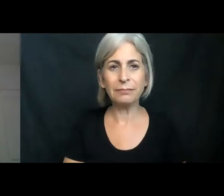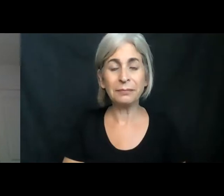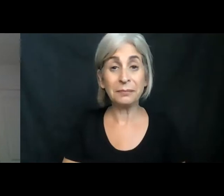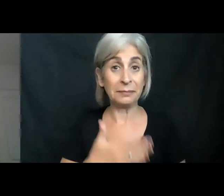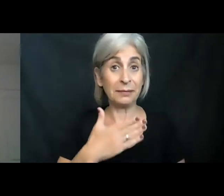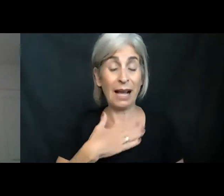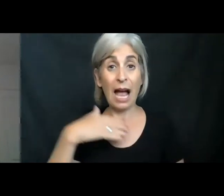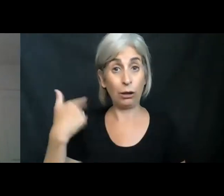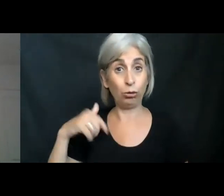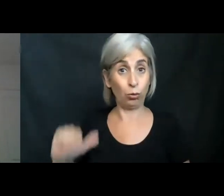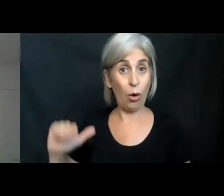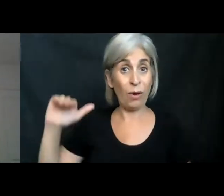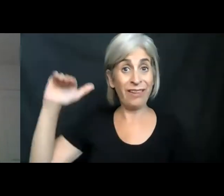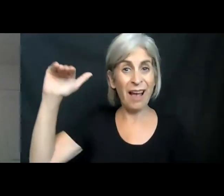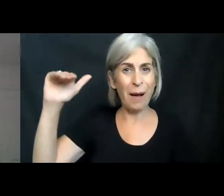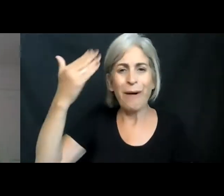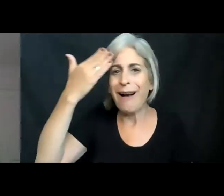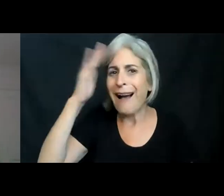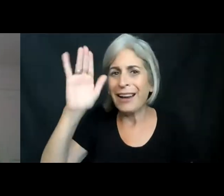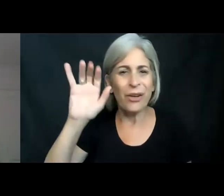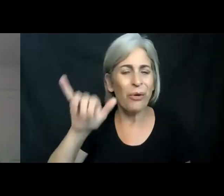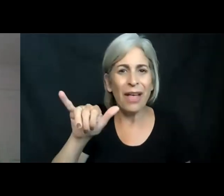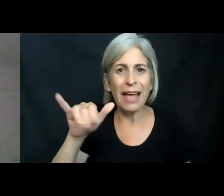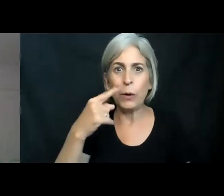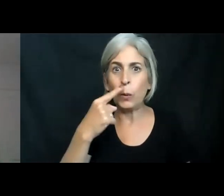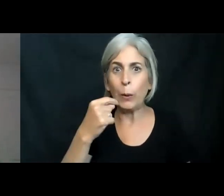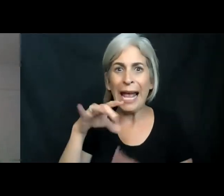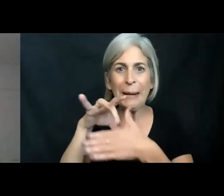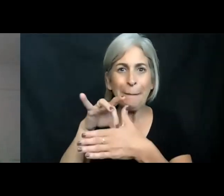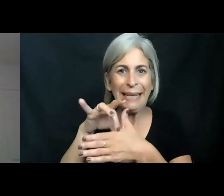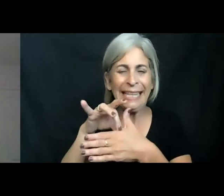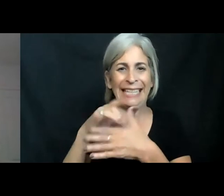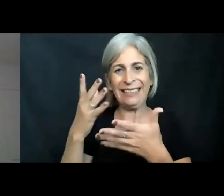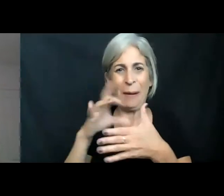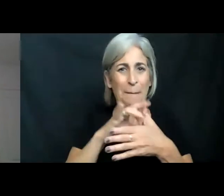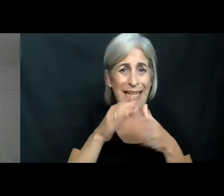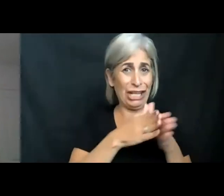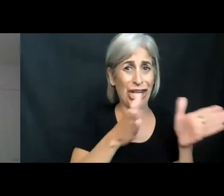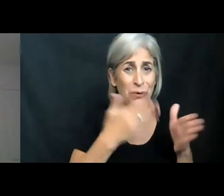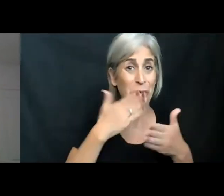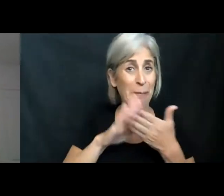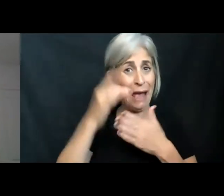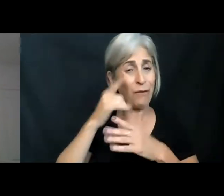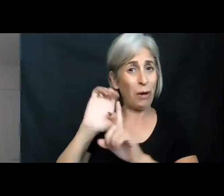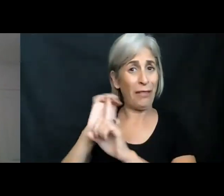growing up, never really knew that red meat and meat in general was bad for the environment.